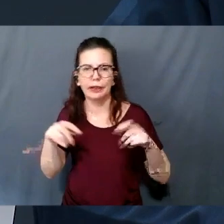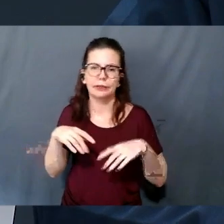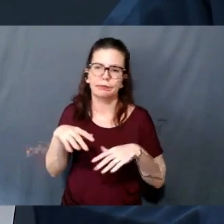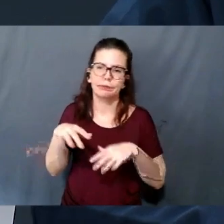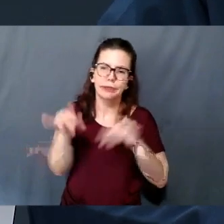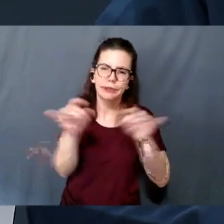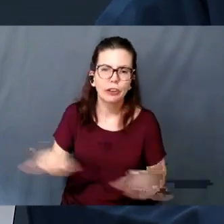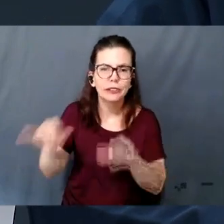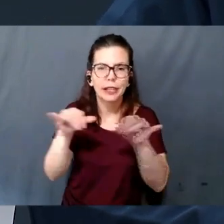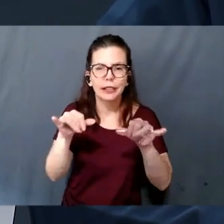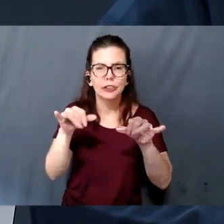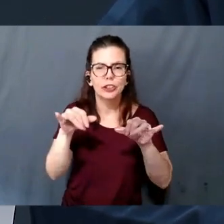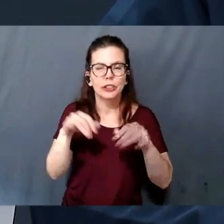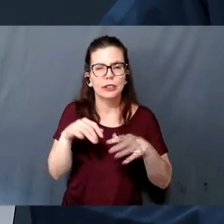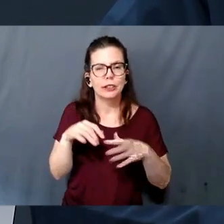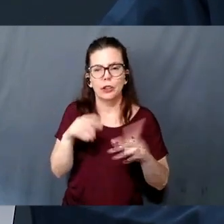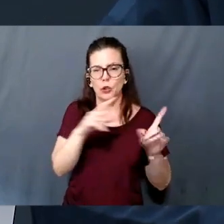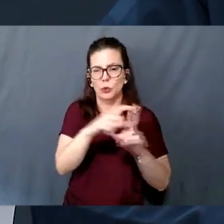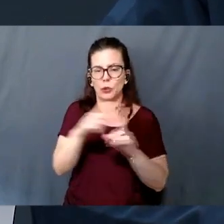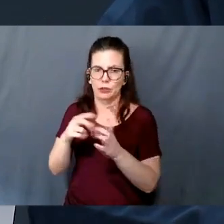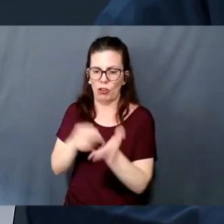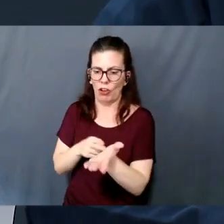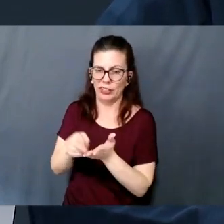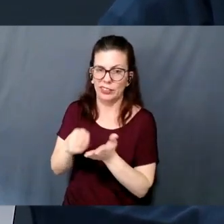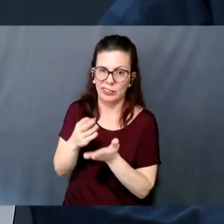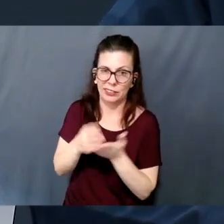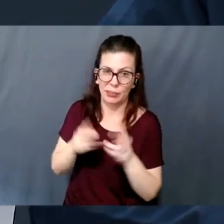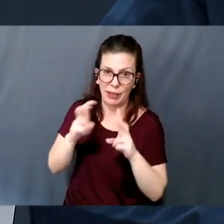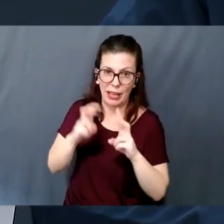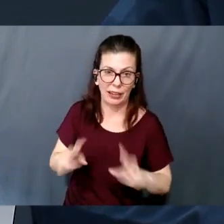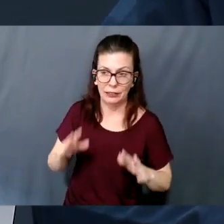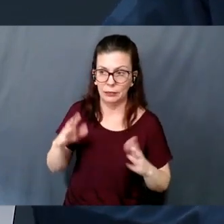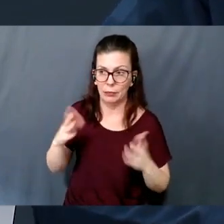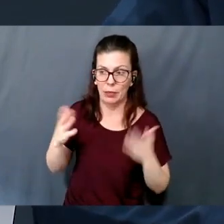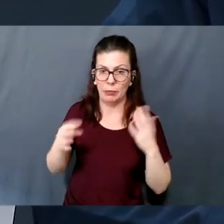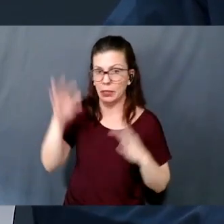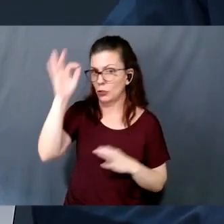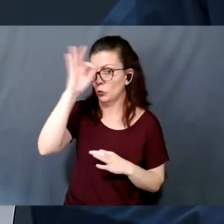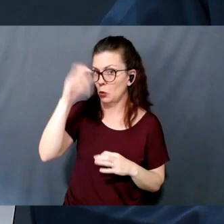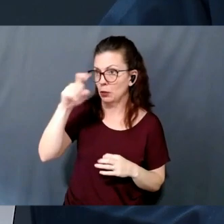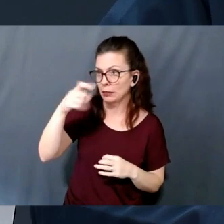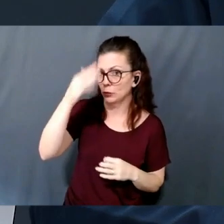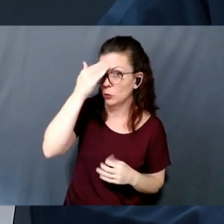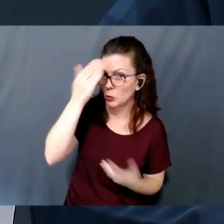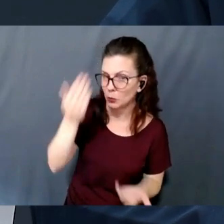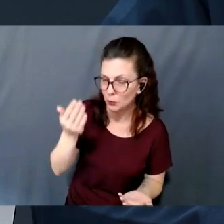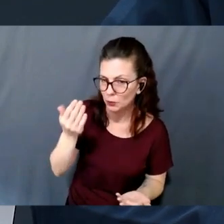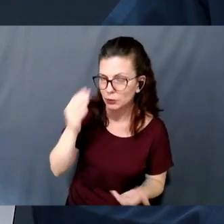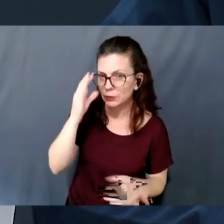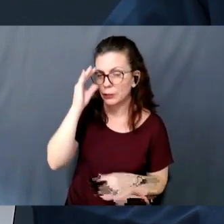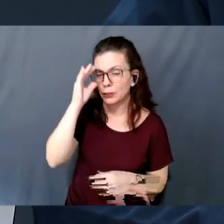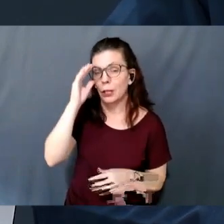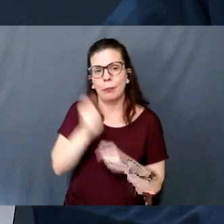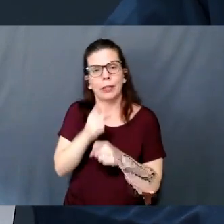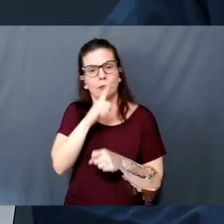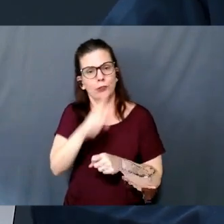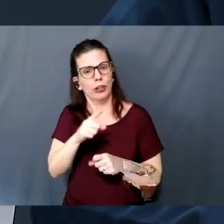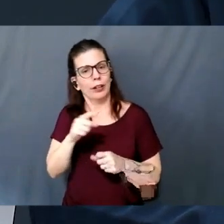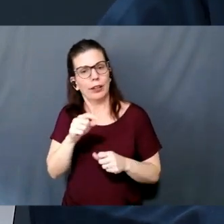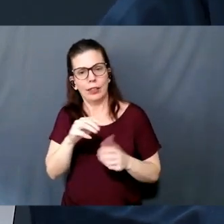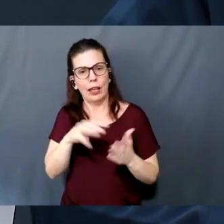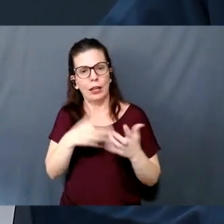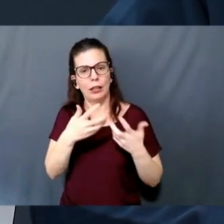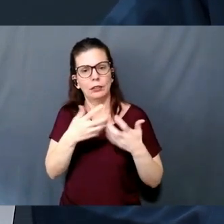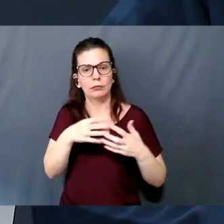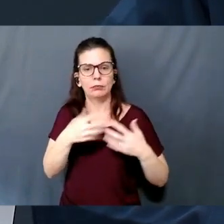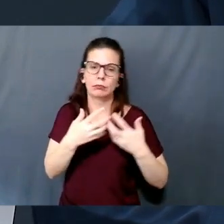are words, honestly, that some of these analysts might not even know that they need to be aware of to make sure that the machine learning model is actually doing a good job at predicting.